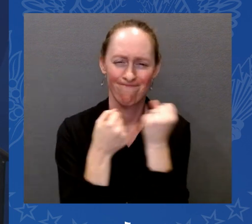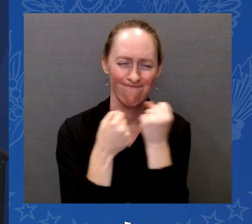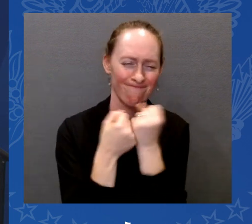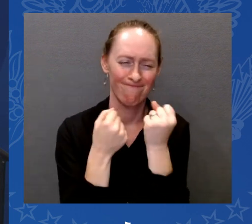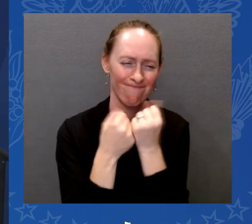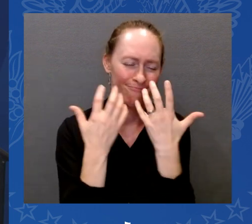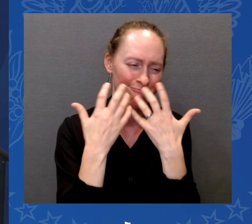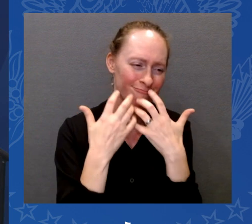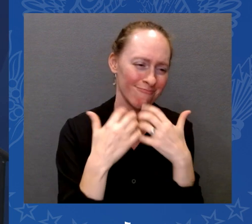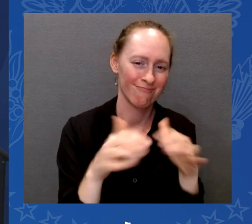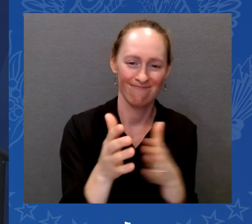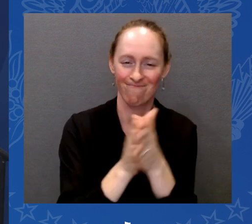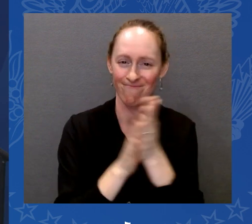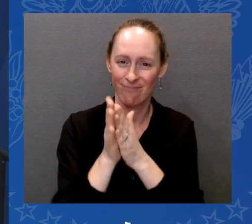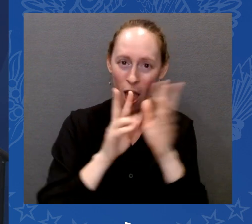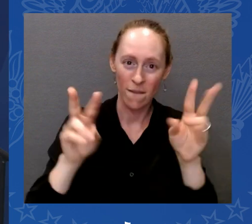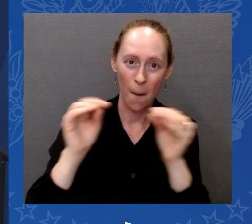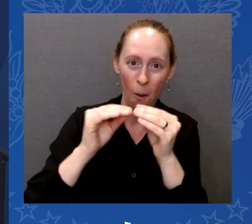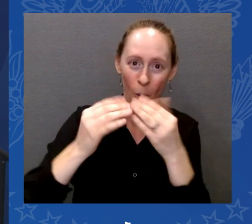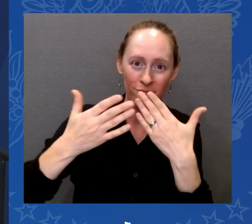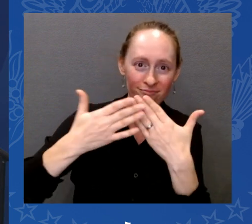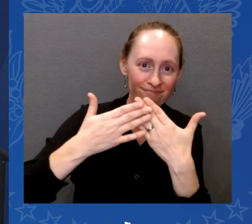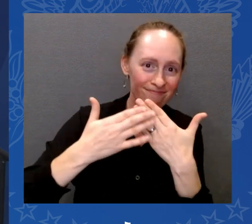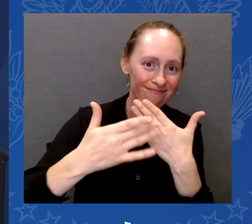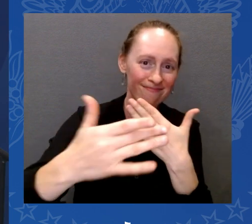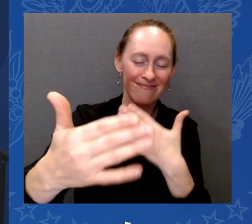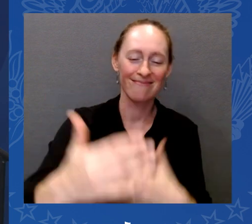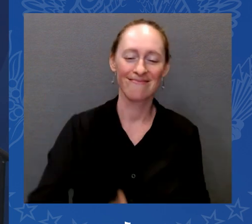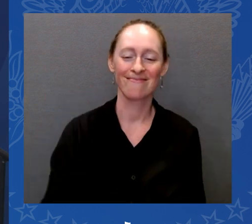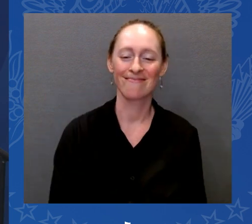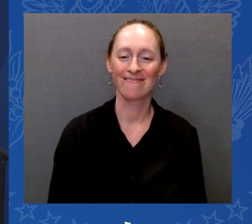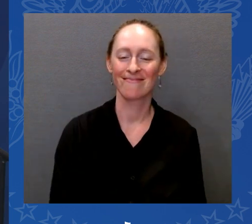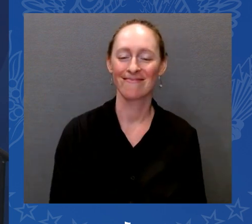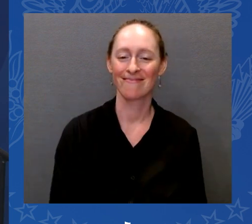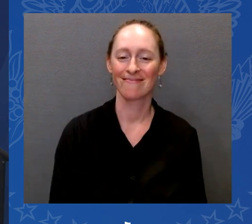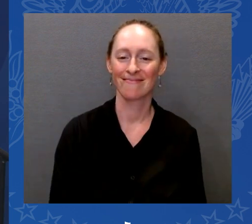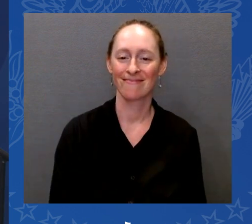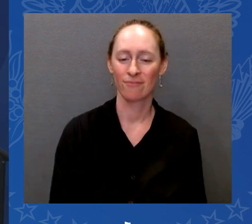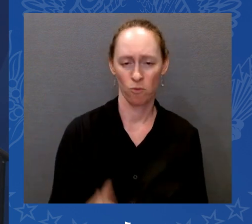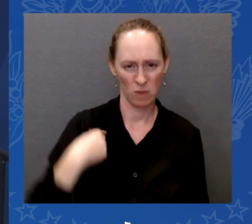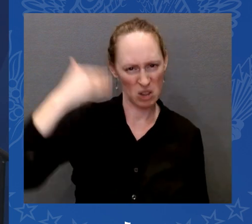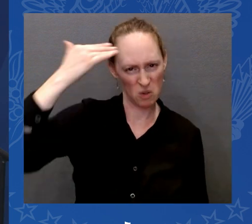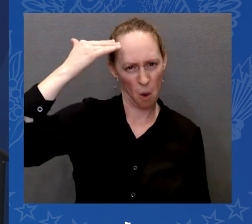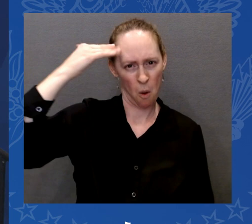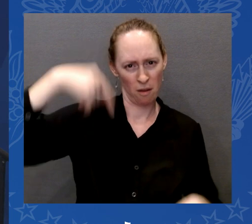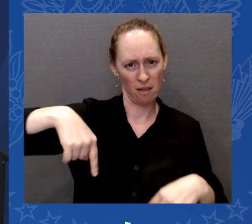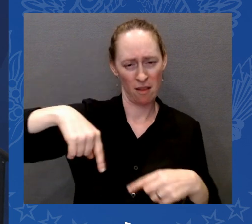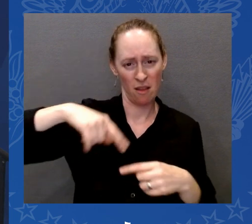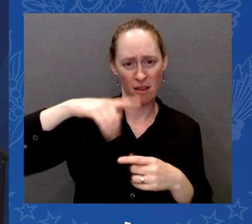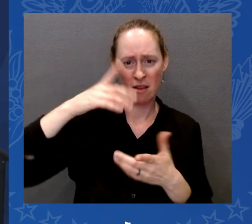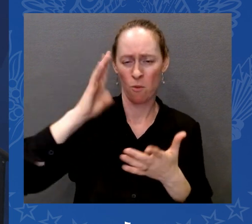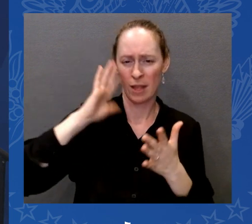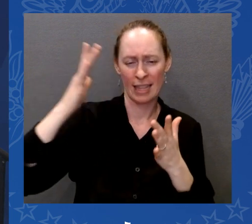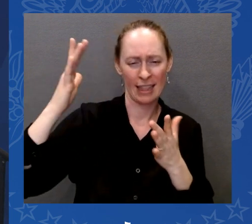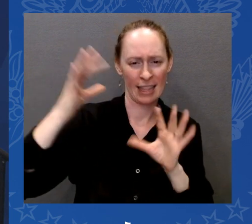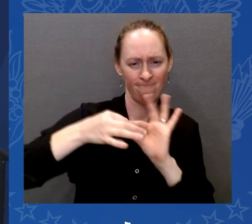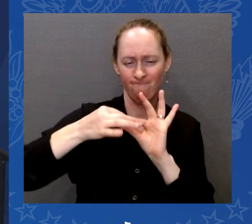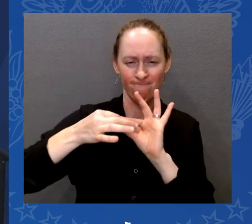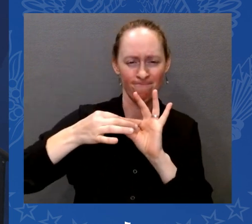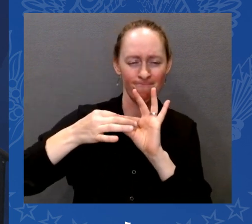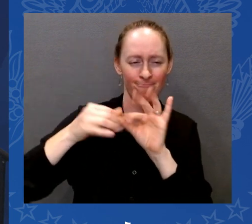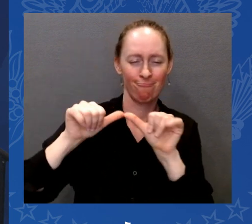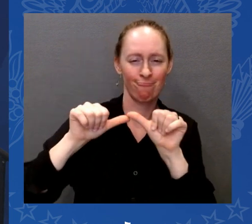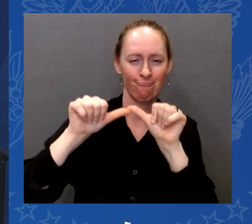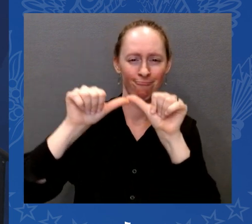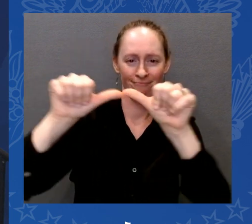we know New York will stand alongside us to ensure a successful partnership because we share common goals.